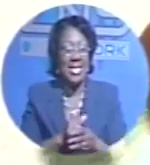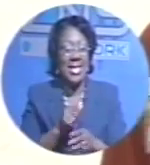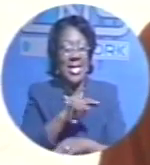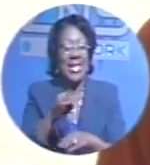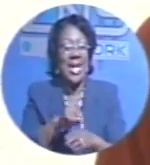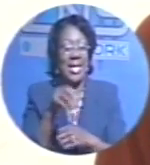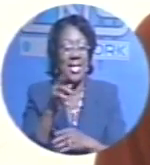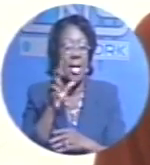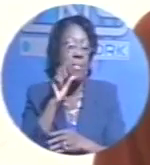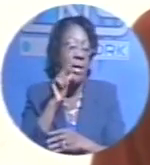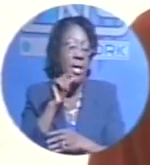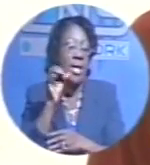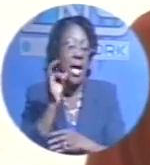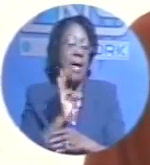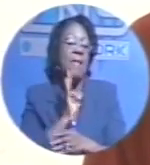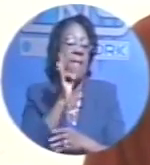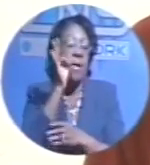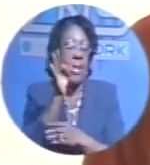national fish?